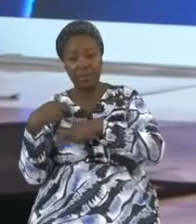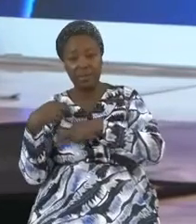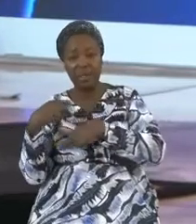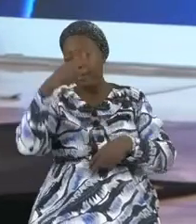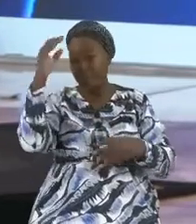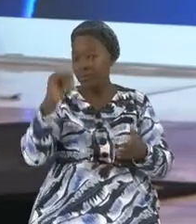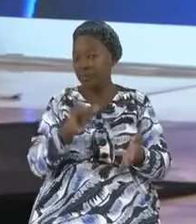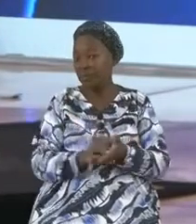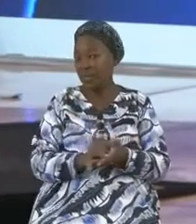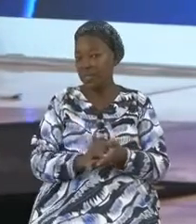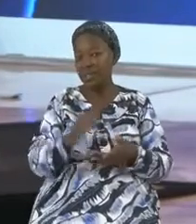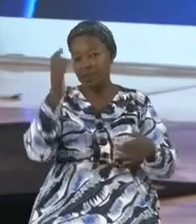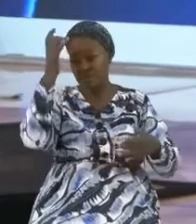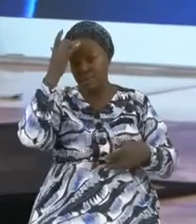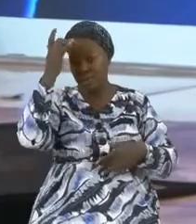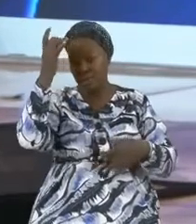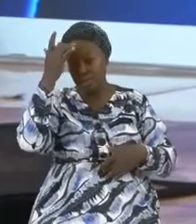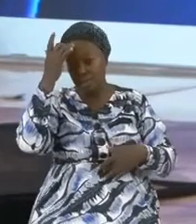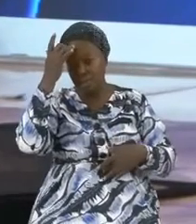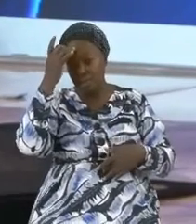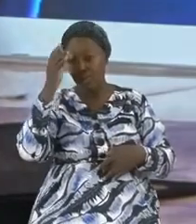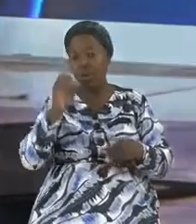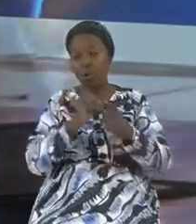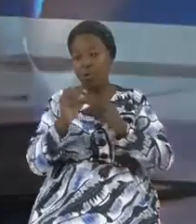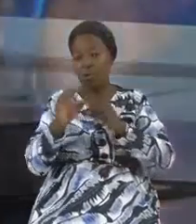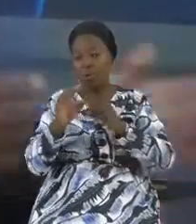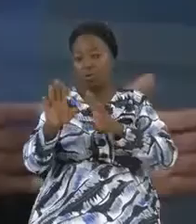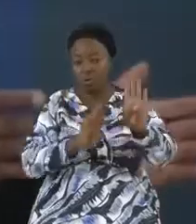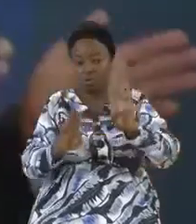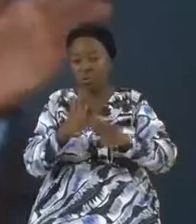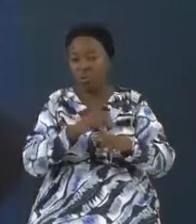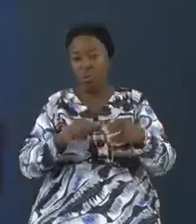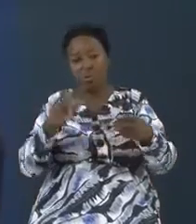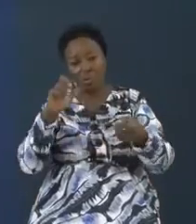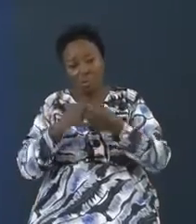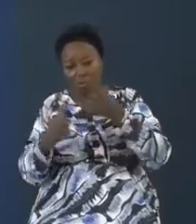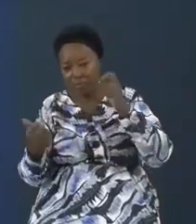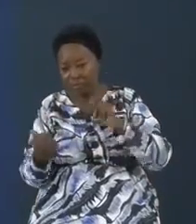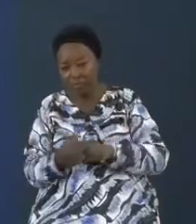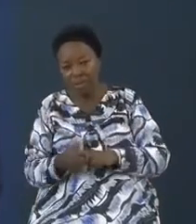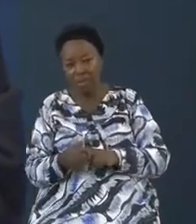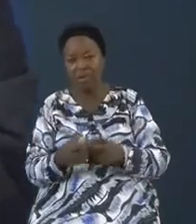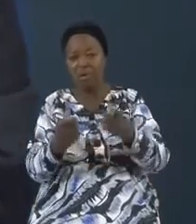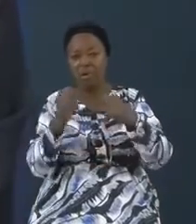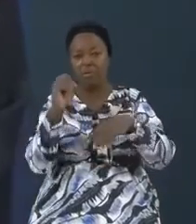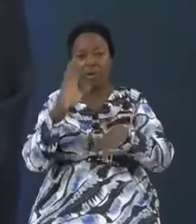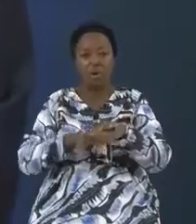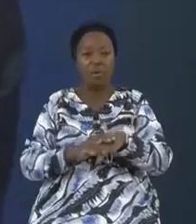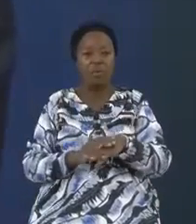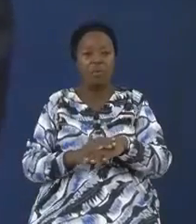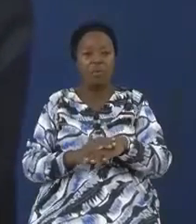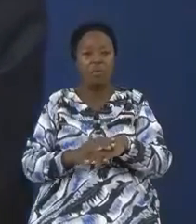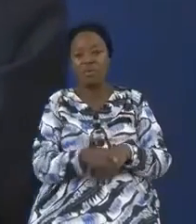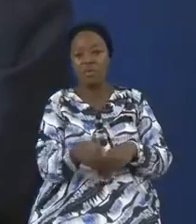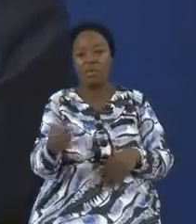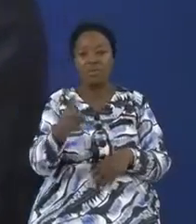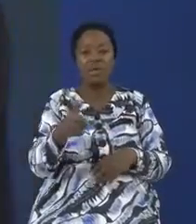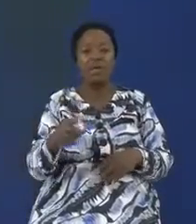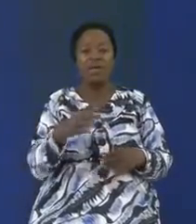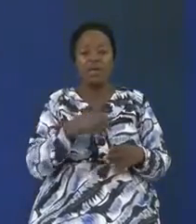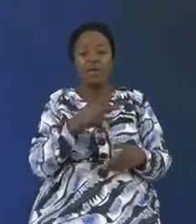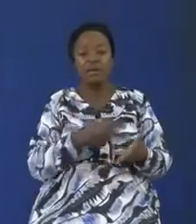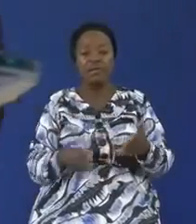that, sickness or trouble or calamity comes upon them. Psalm